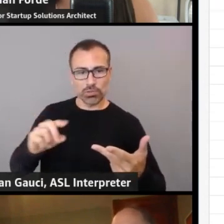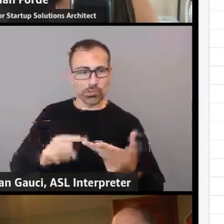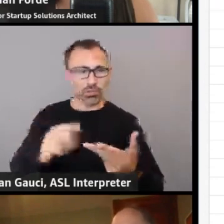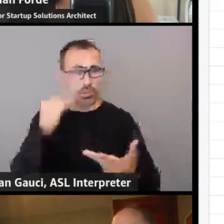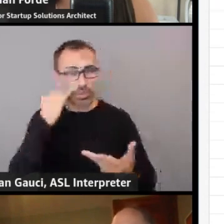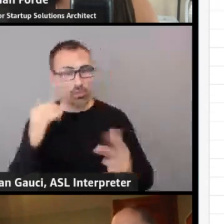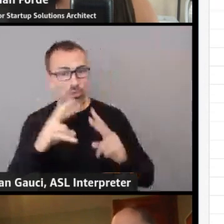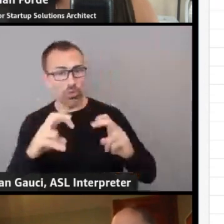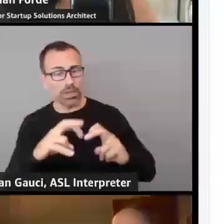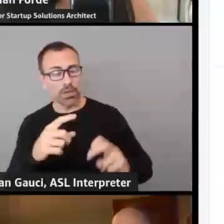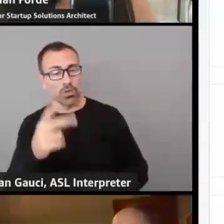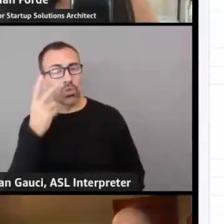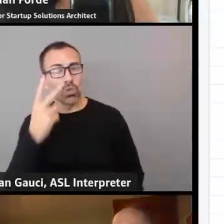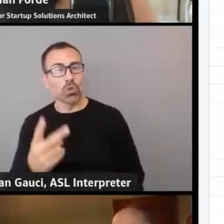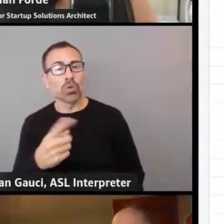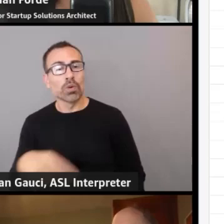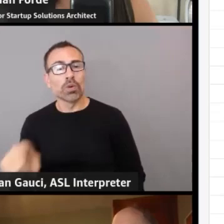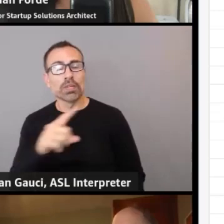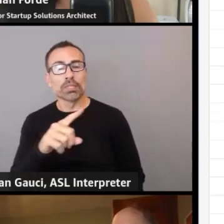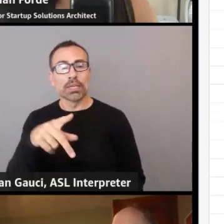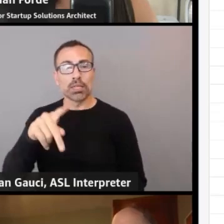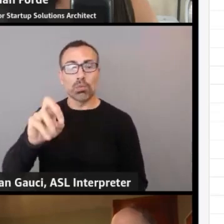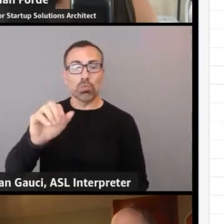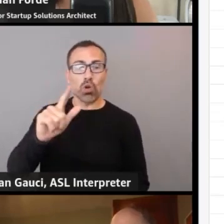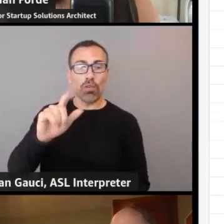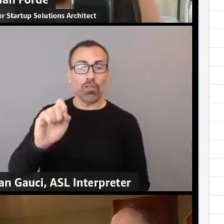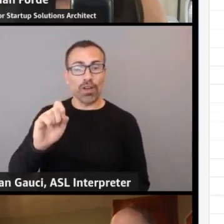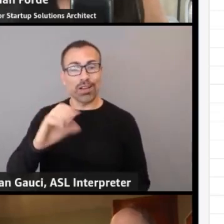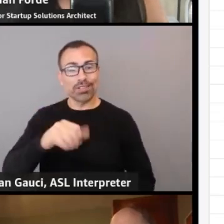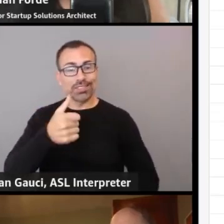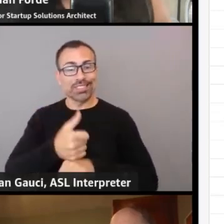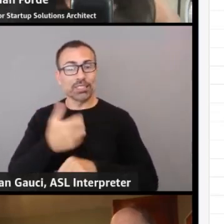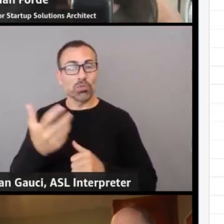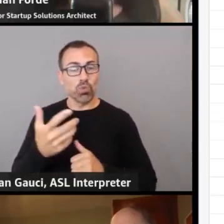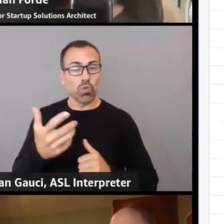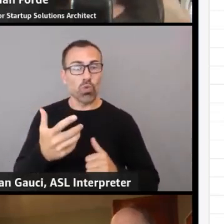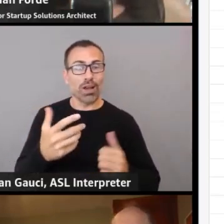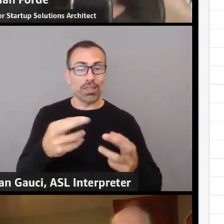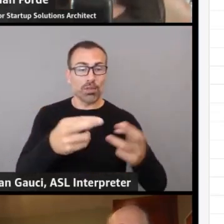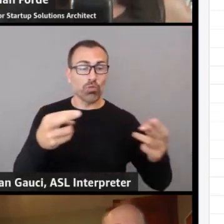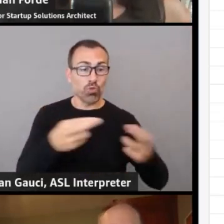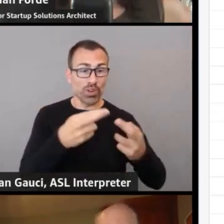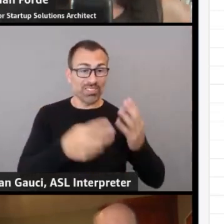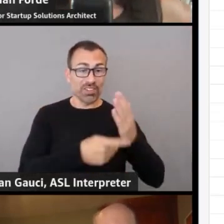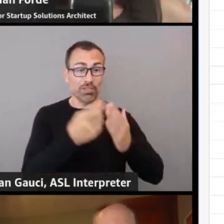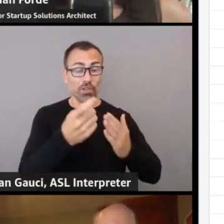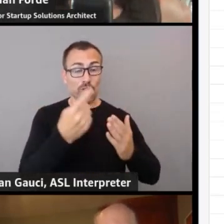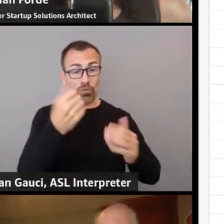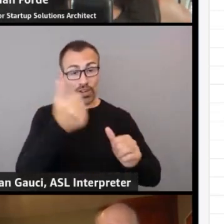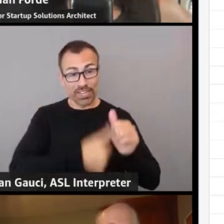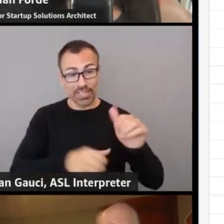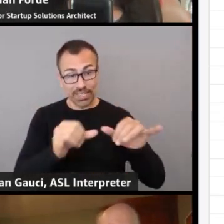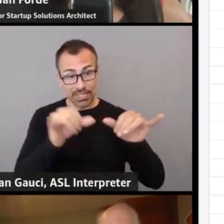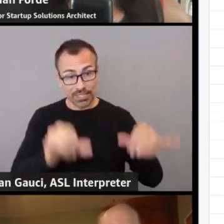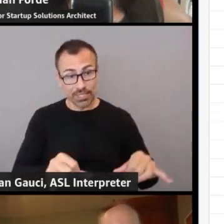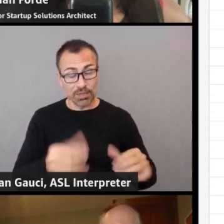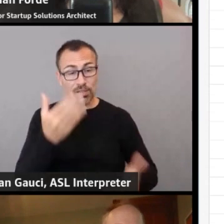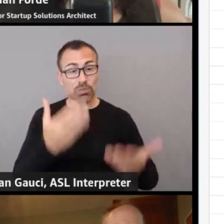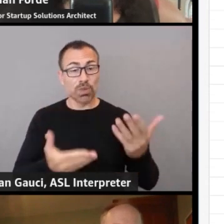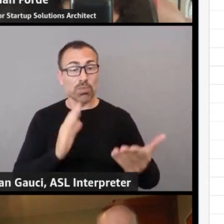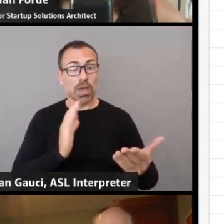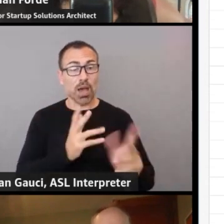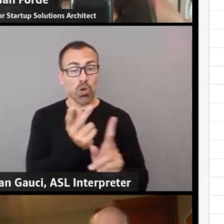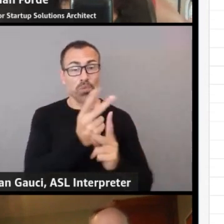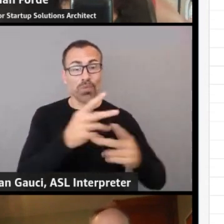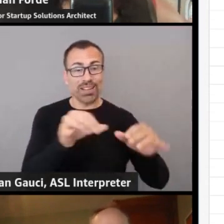the profile defines the default region for each system, because maybe our prod system is in